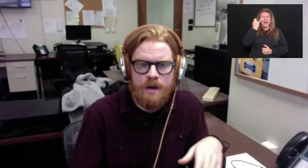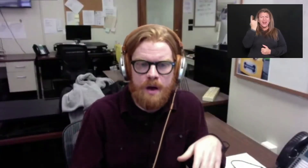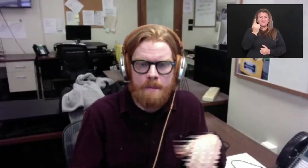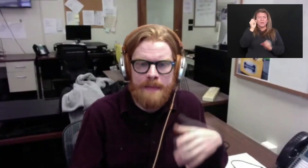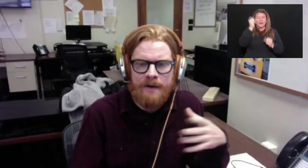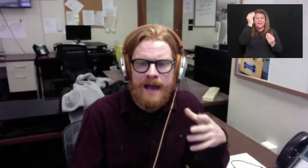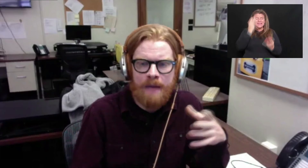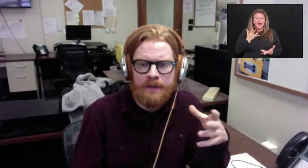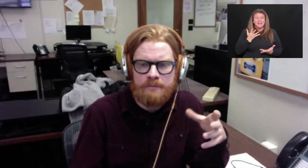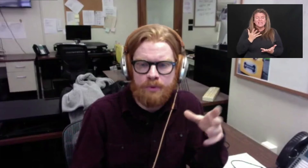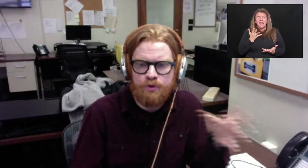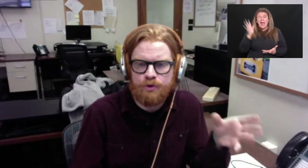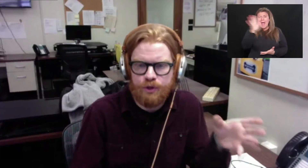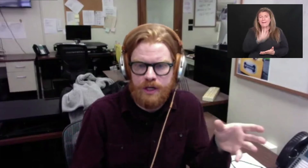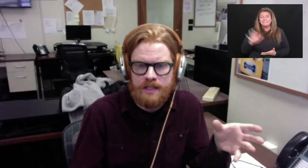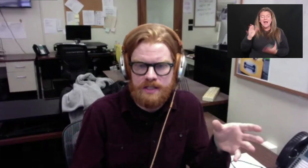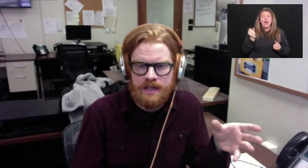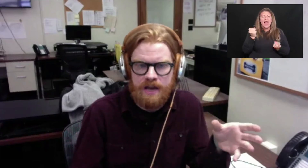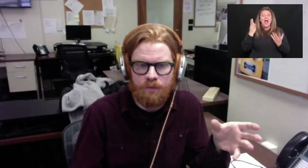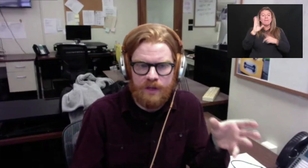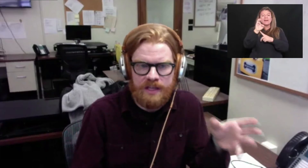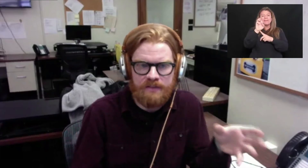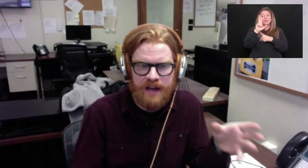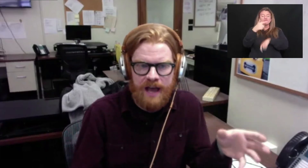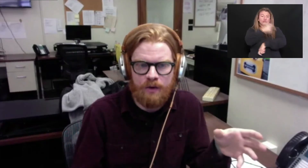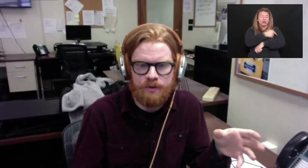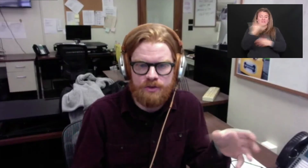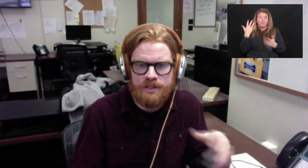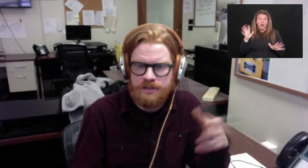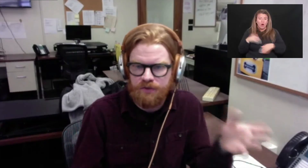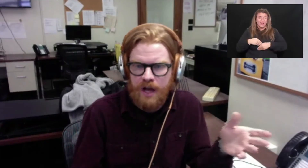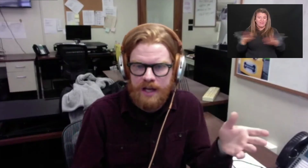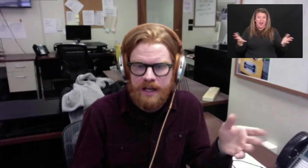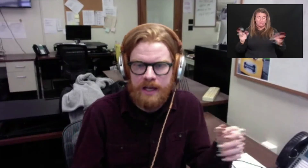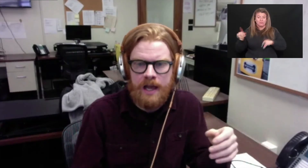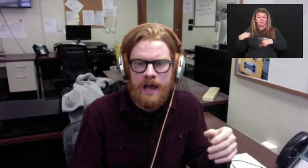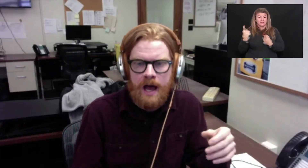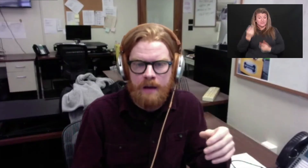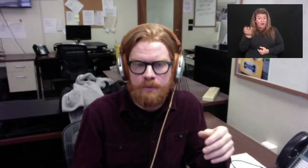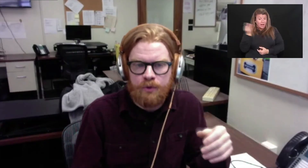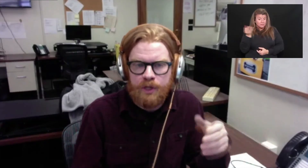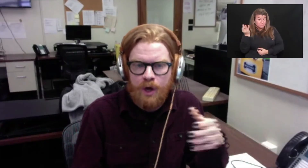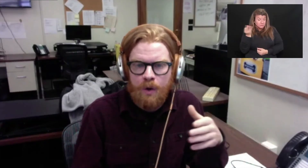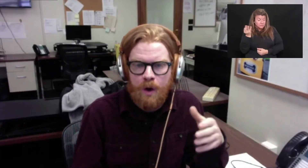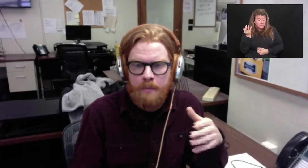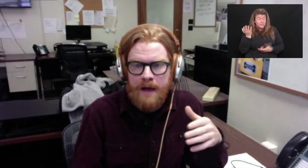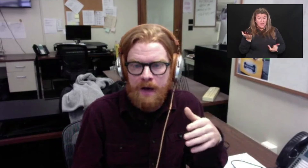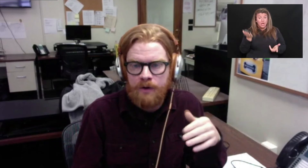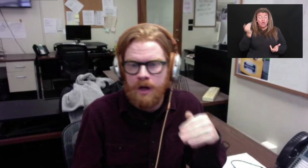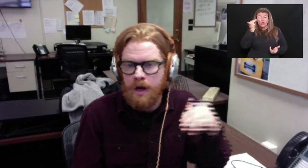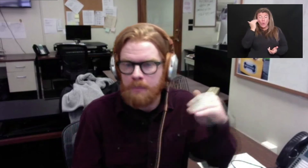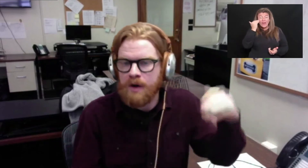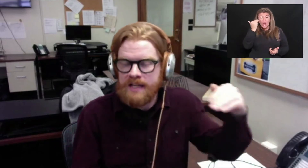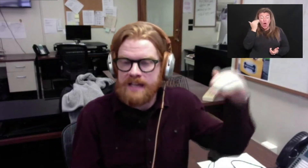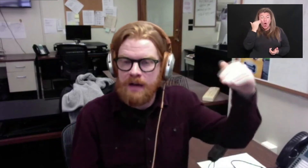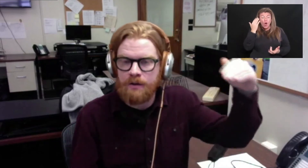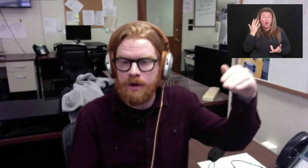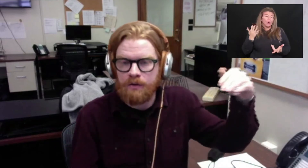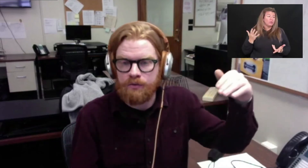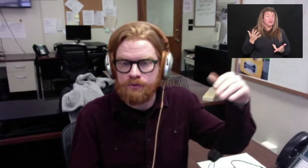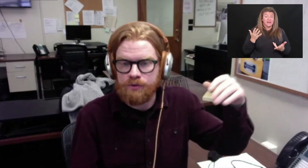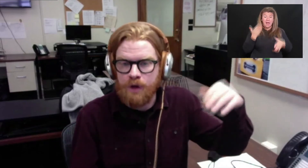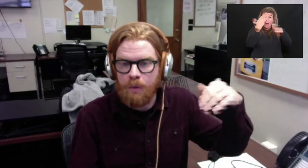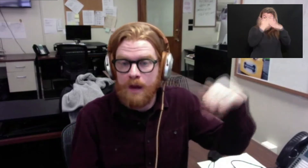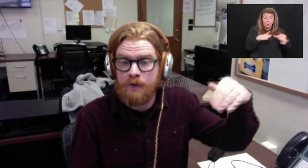us about how many booster shots have we given out since Friday? Do we know about a breakdown